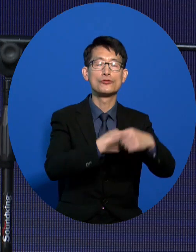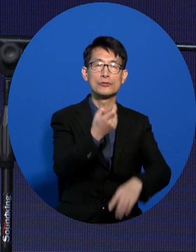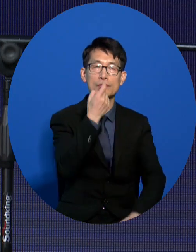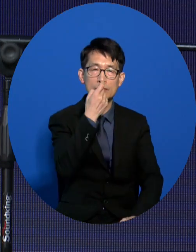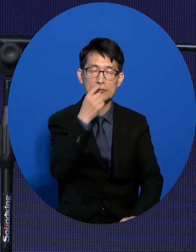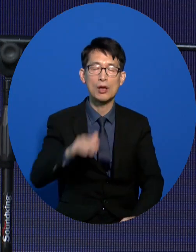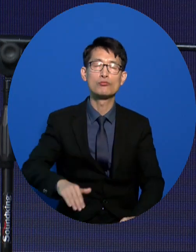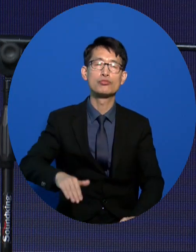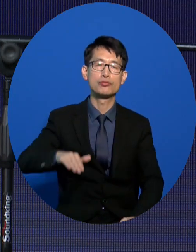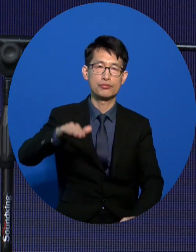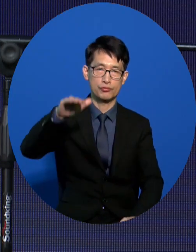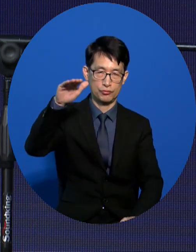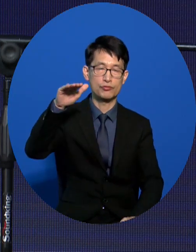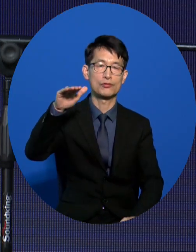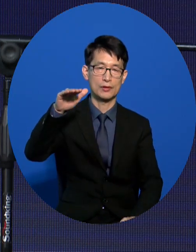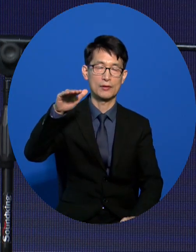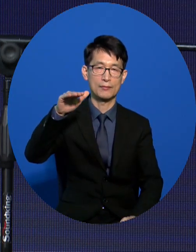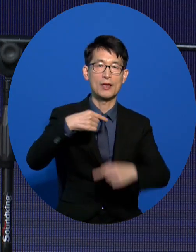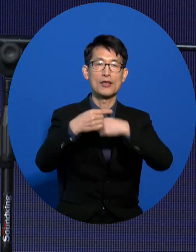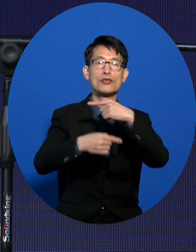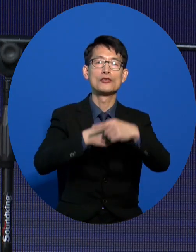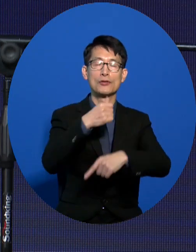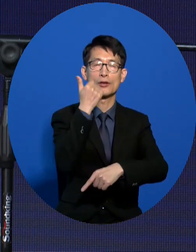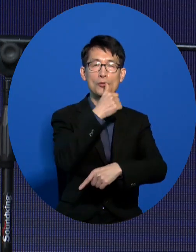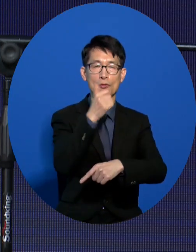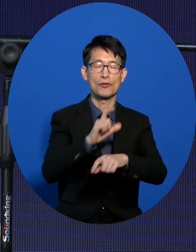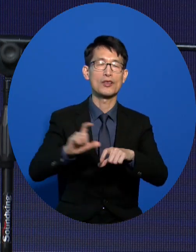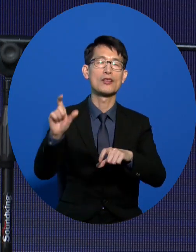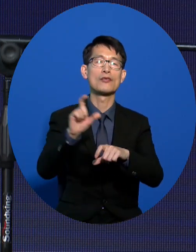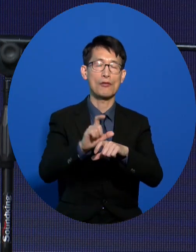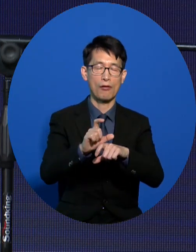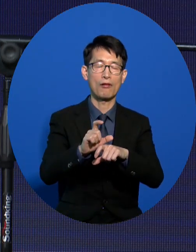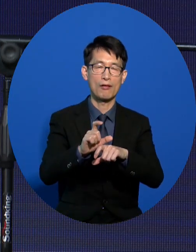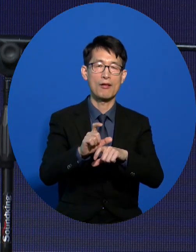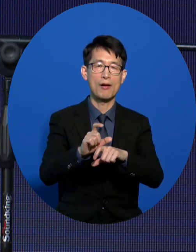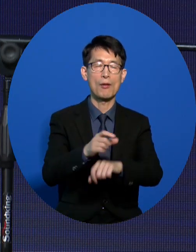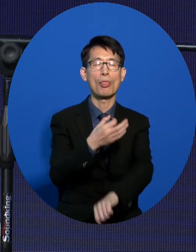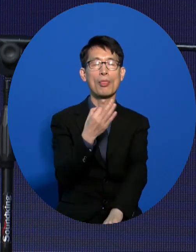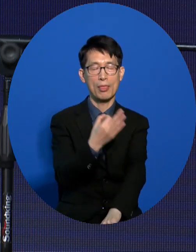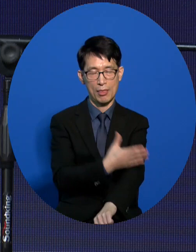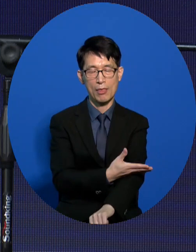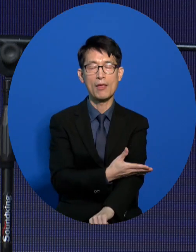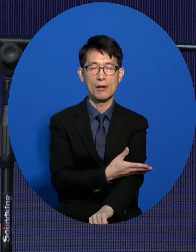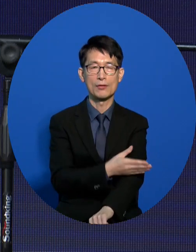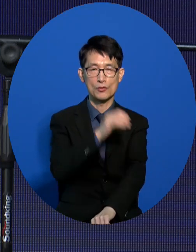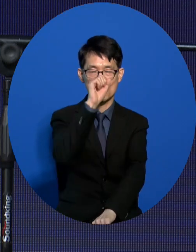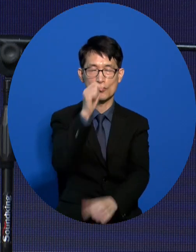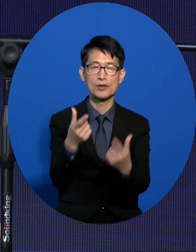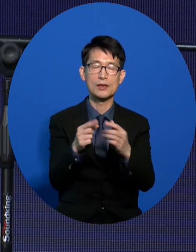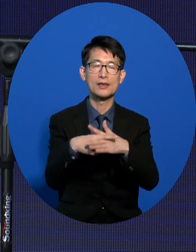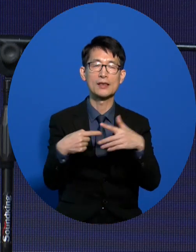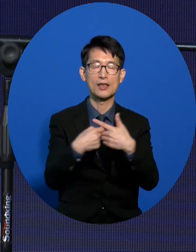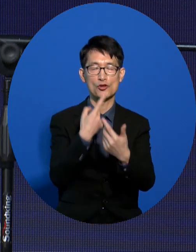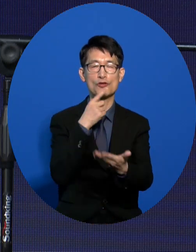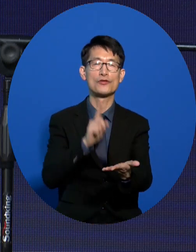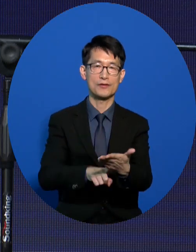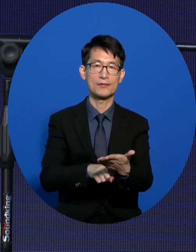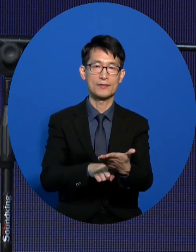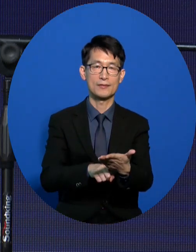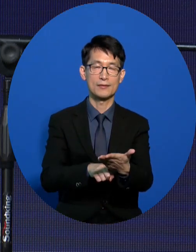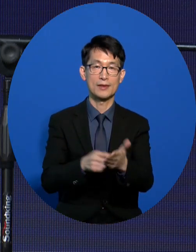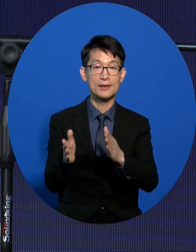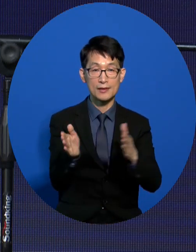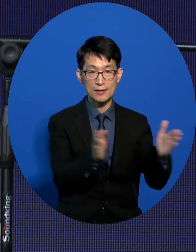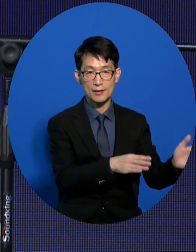language. This is because those who are born with hearing disabilities, they would be more accustomed to sign language,